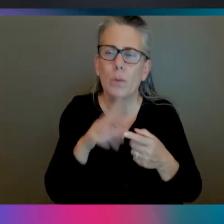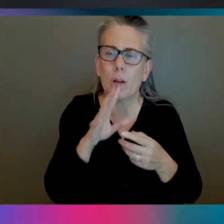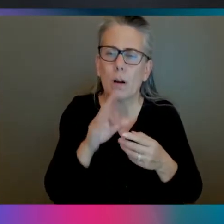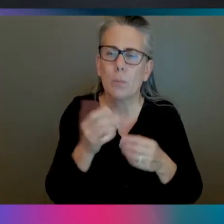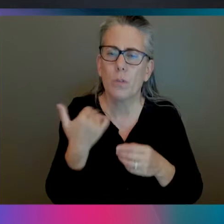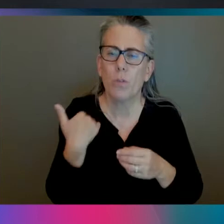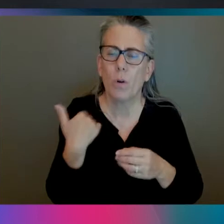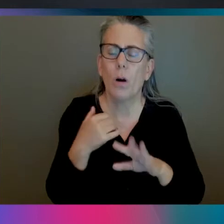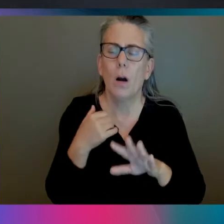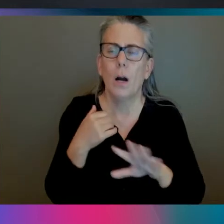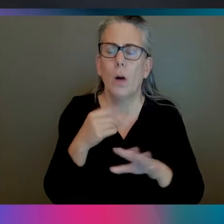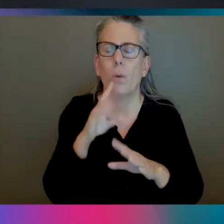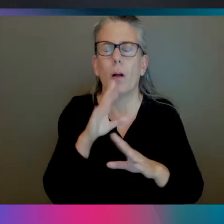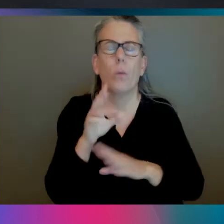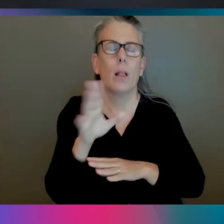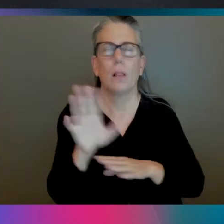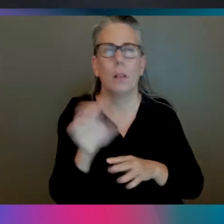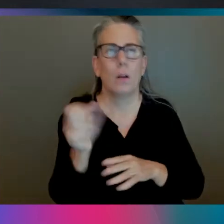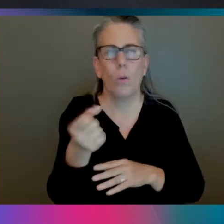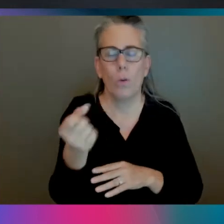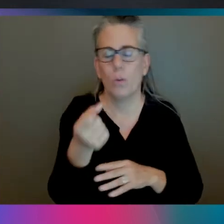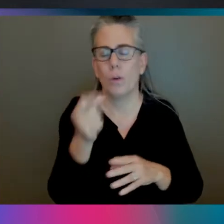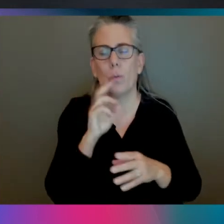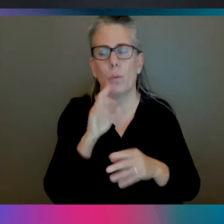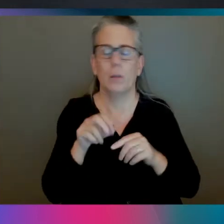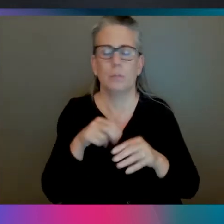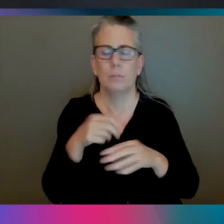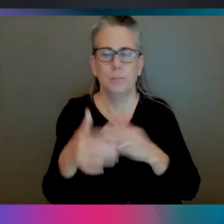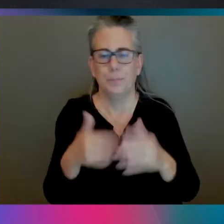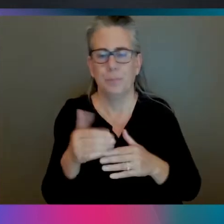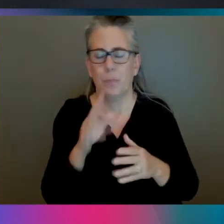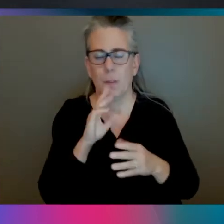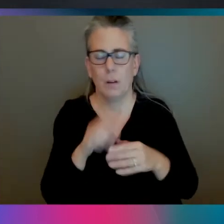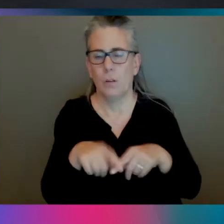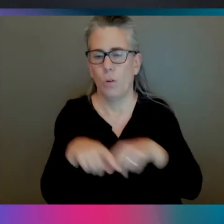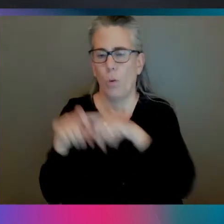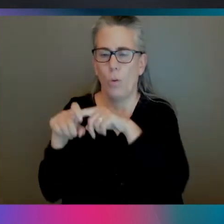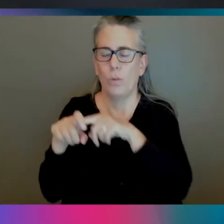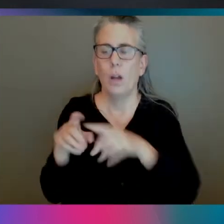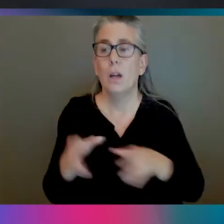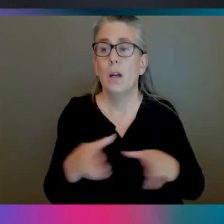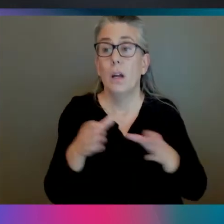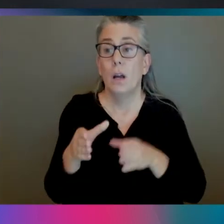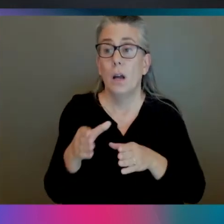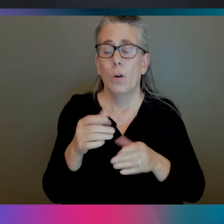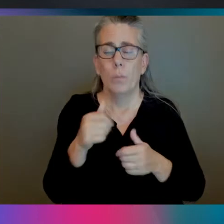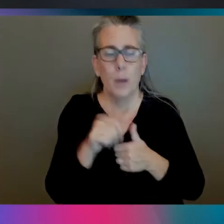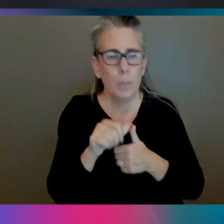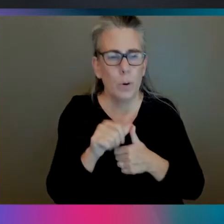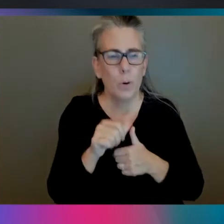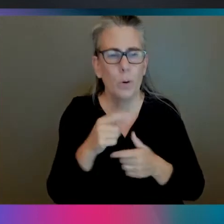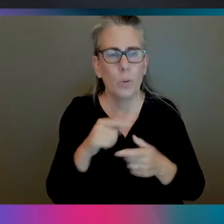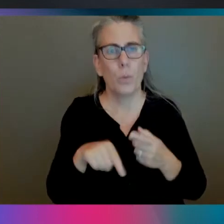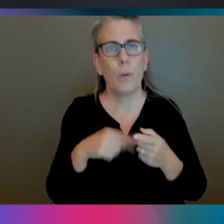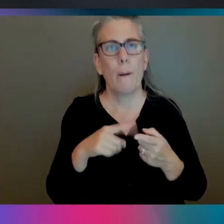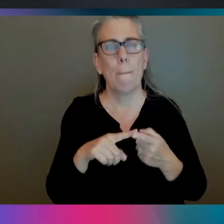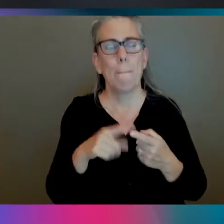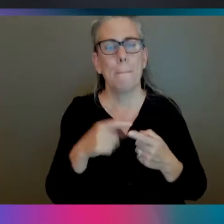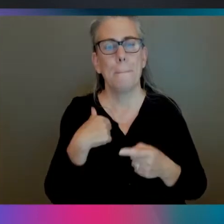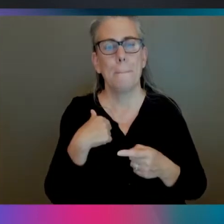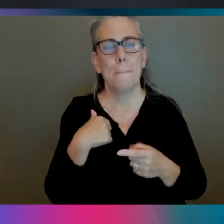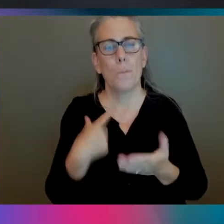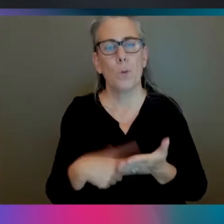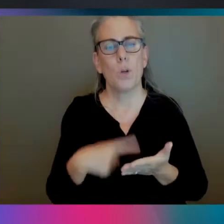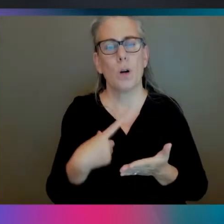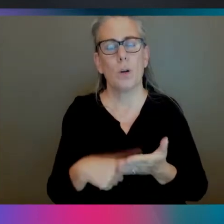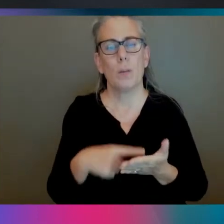thing. Well, I'll ask it to you right now. I'll ask you right now. Sure. Is if everybody remembers when we talked about what our features